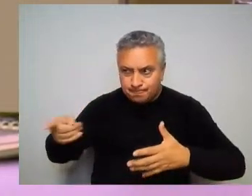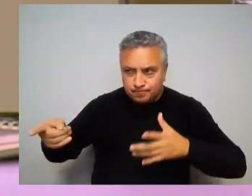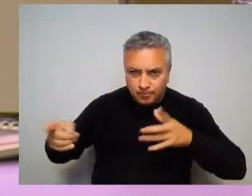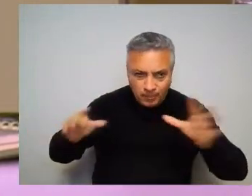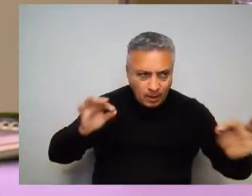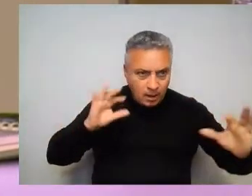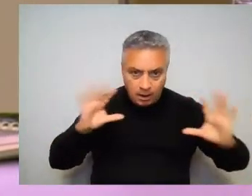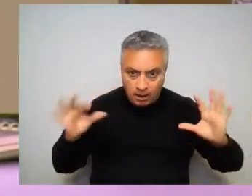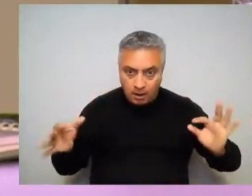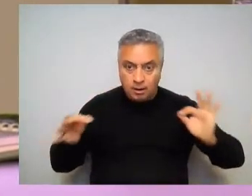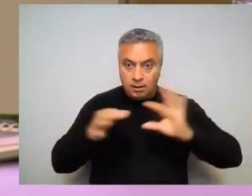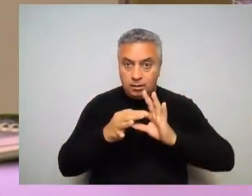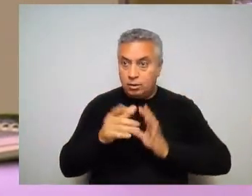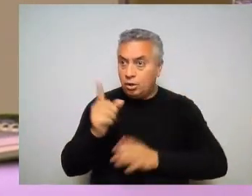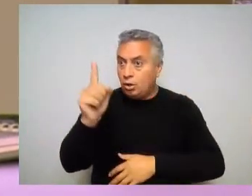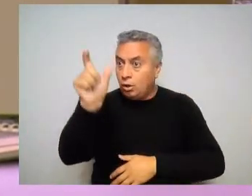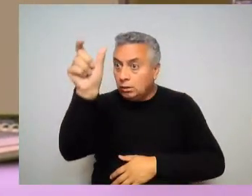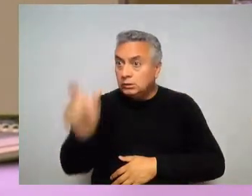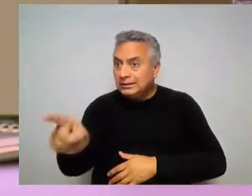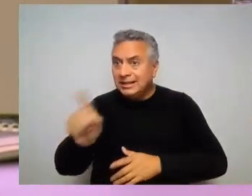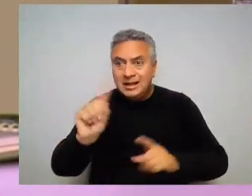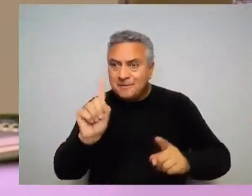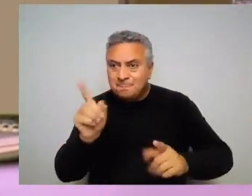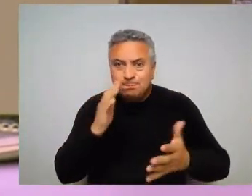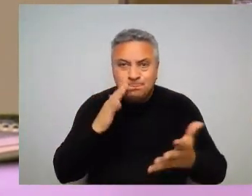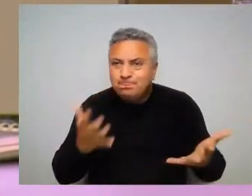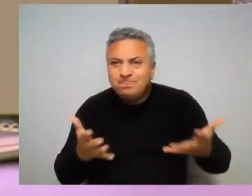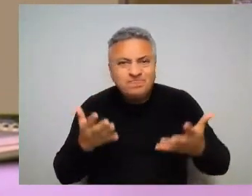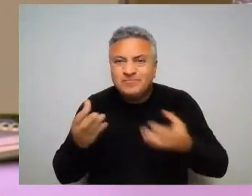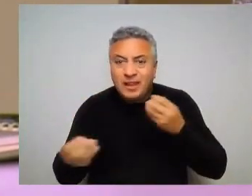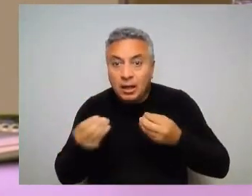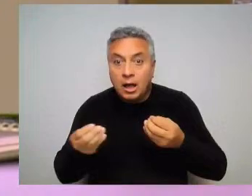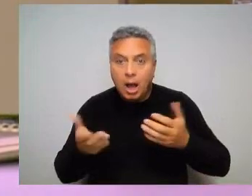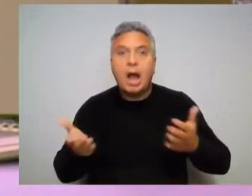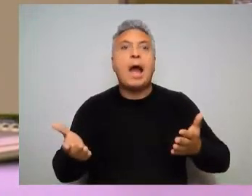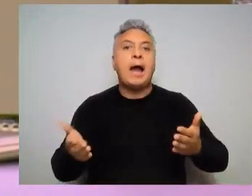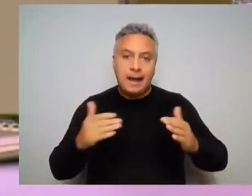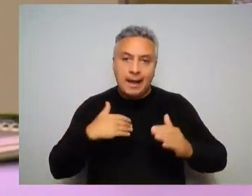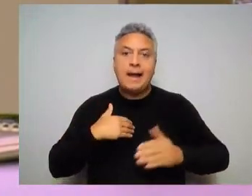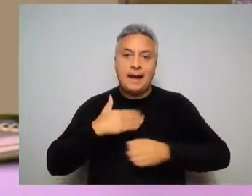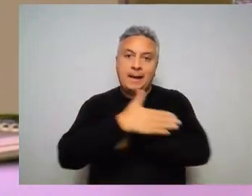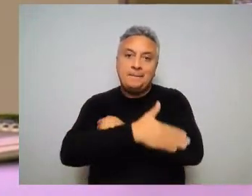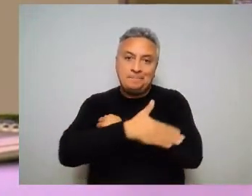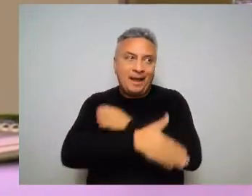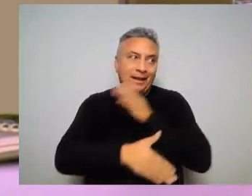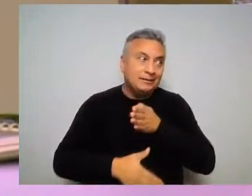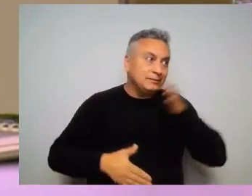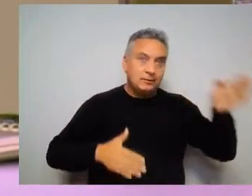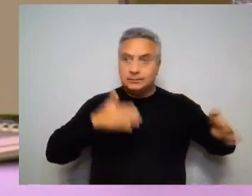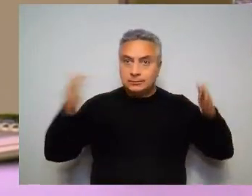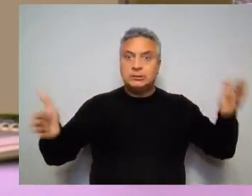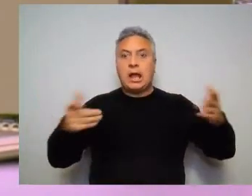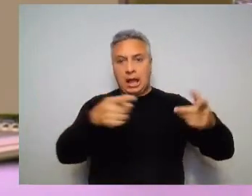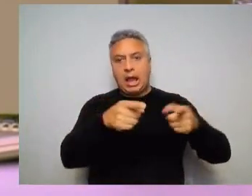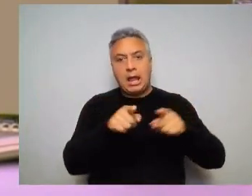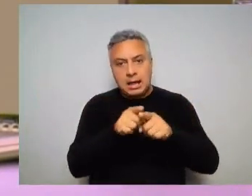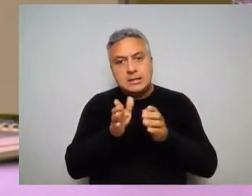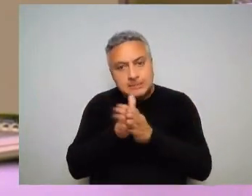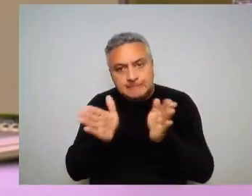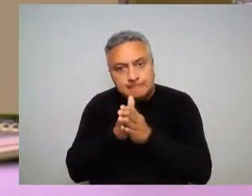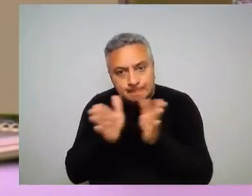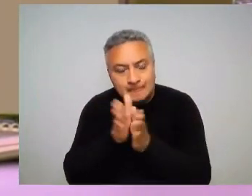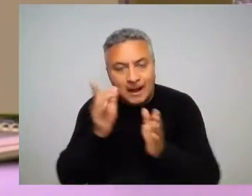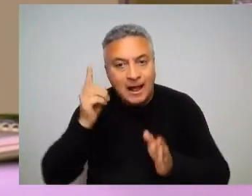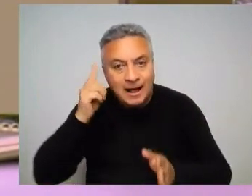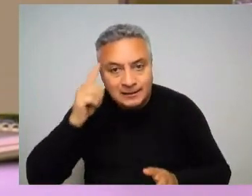are making. And if someone individually was not able to find the what, well, then the neighbor